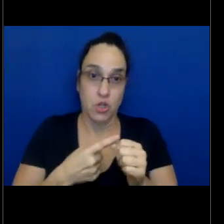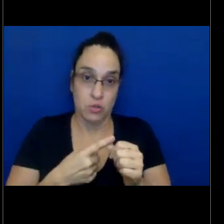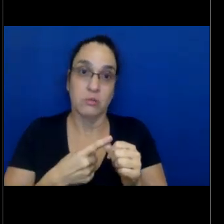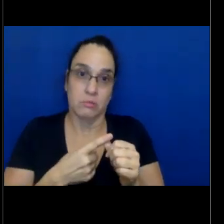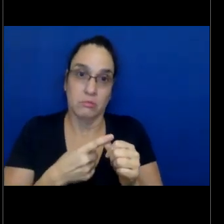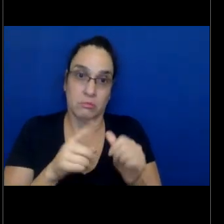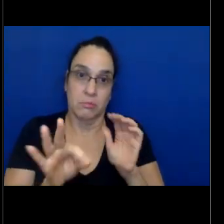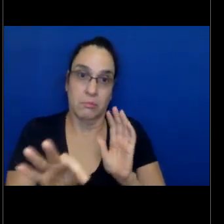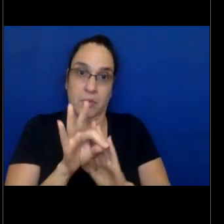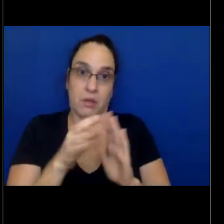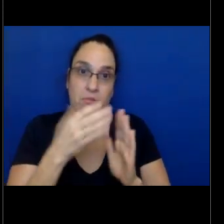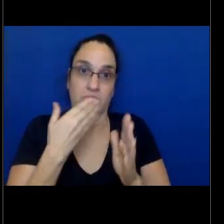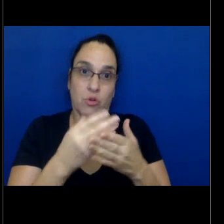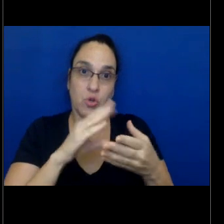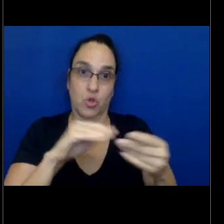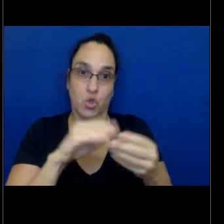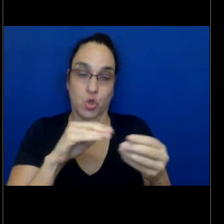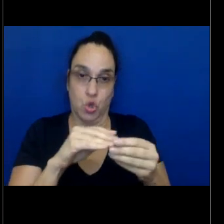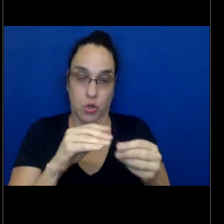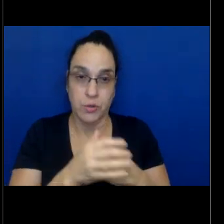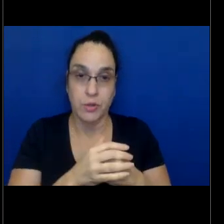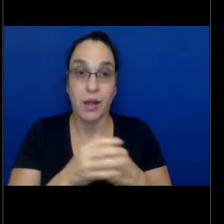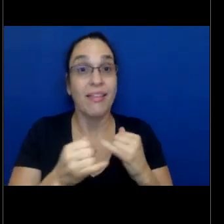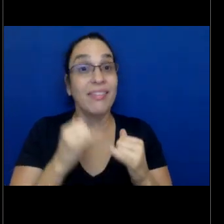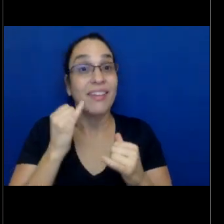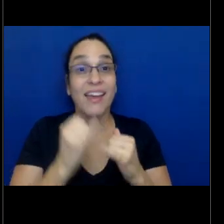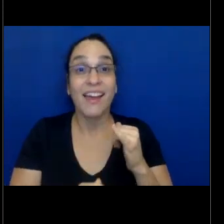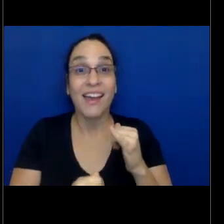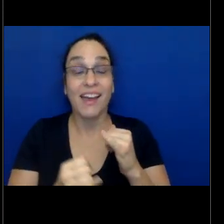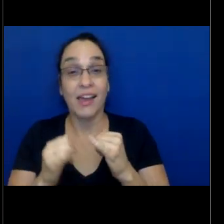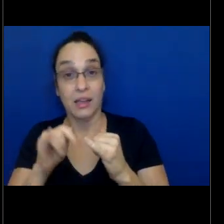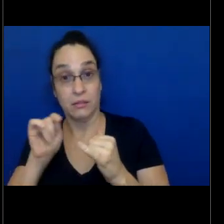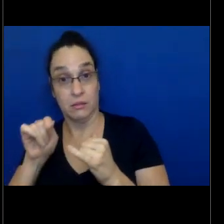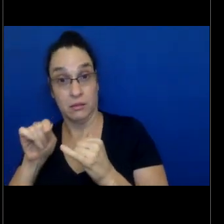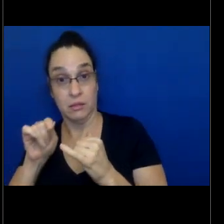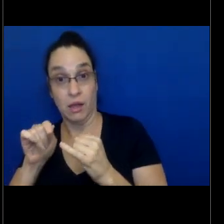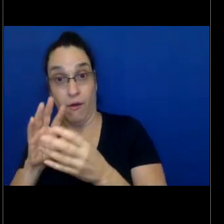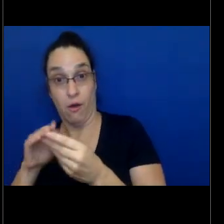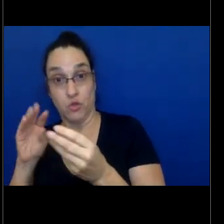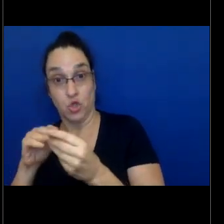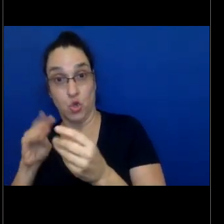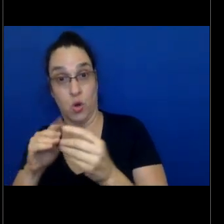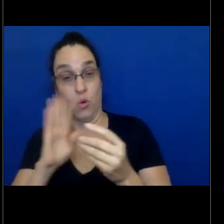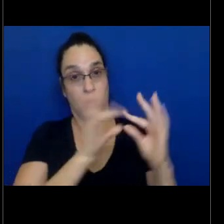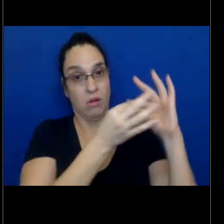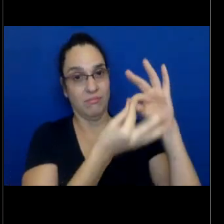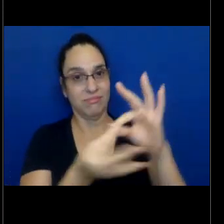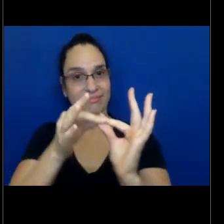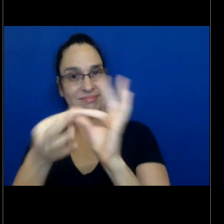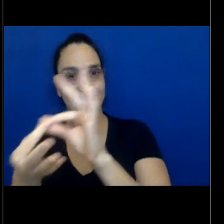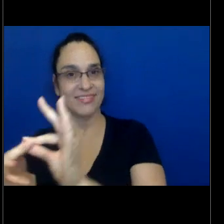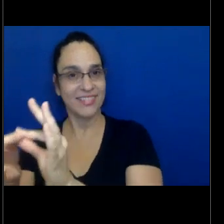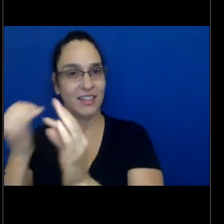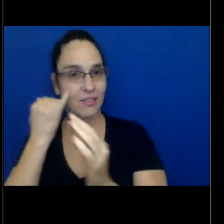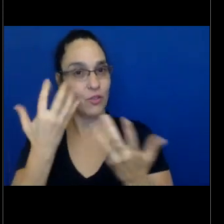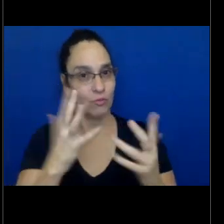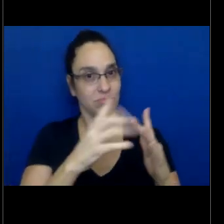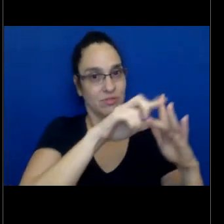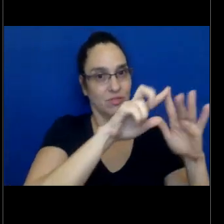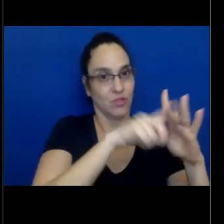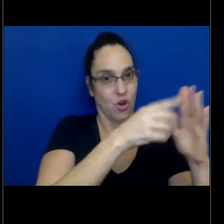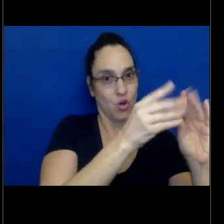the story and the theory you're trying to propose becomes almost natural. Of course, if you go there, you see some of the differences between